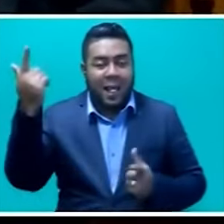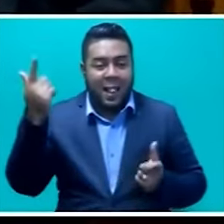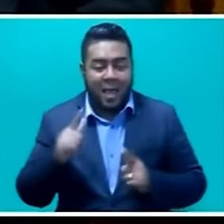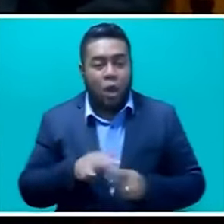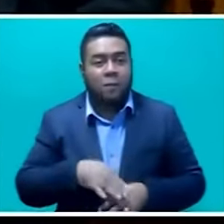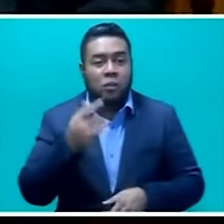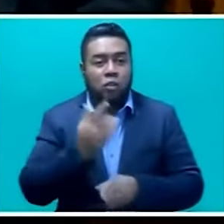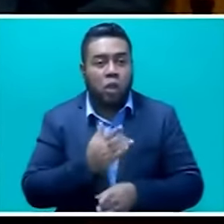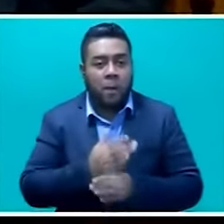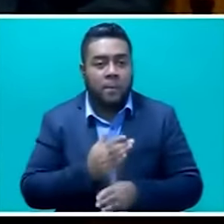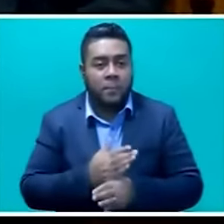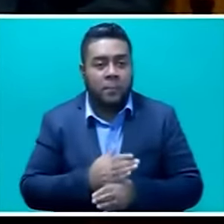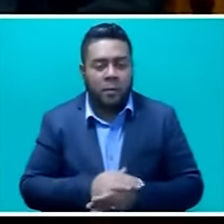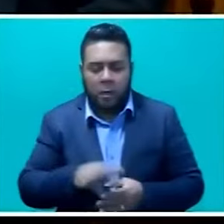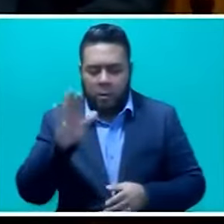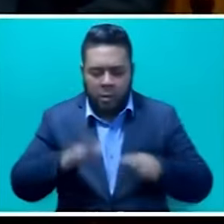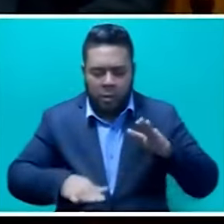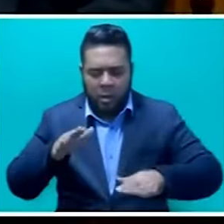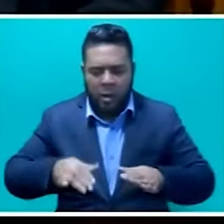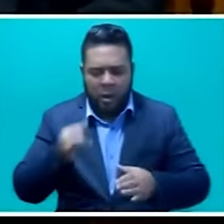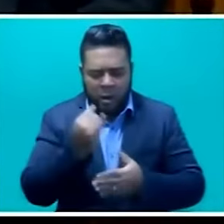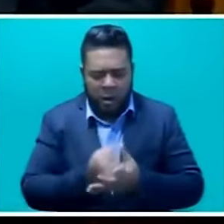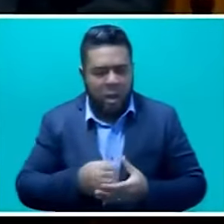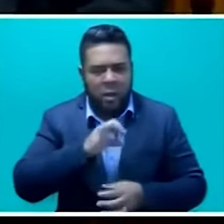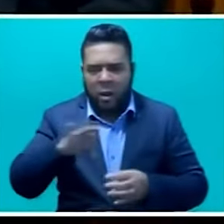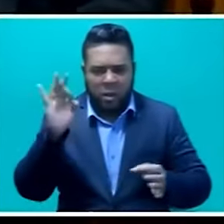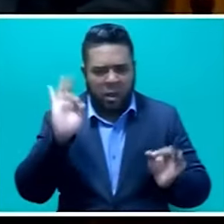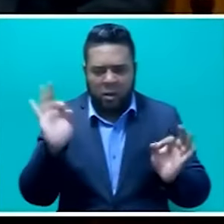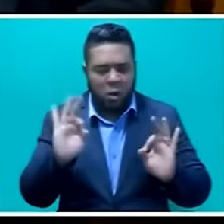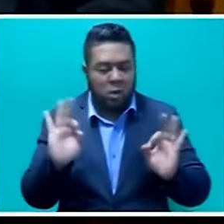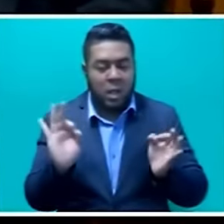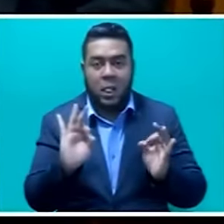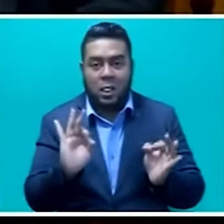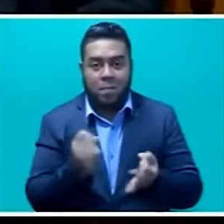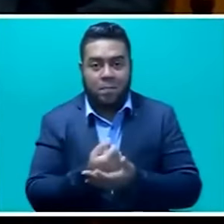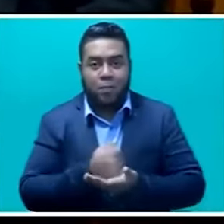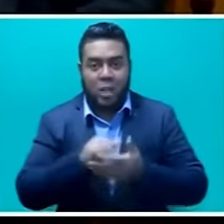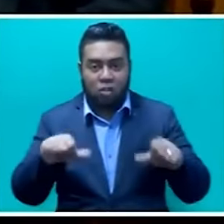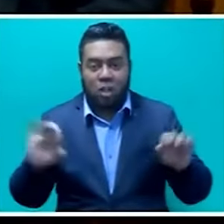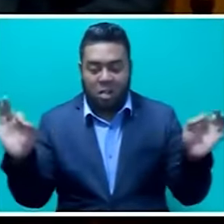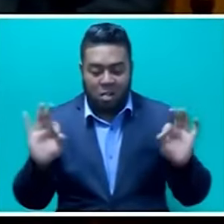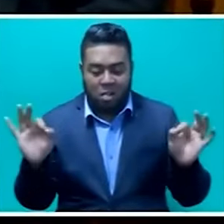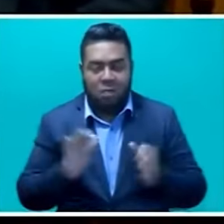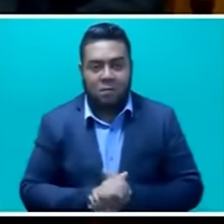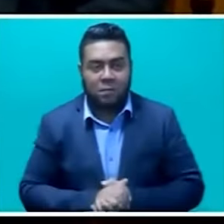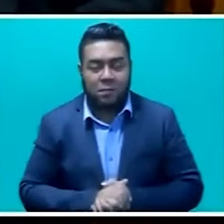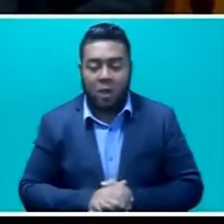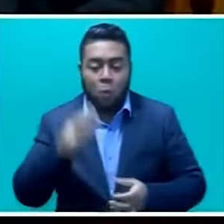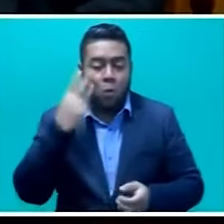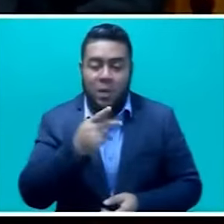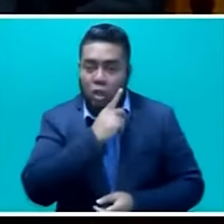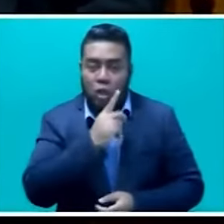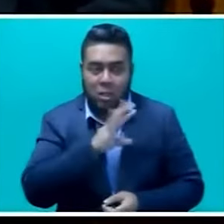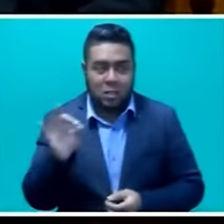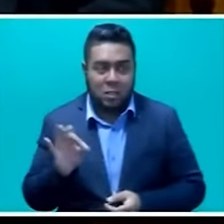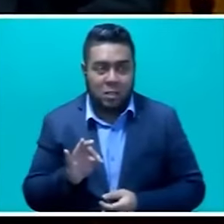security, irregular income, and no social protection. Our women and girls might not be well positioned to